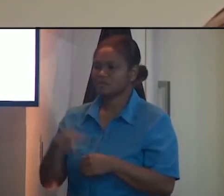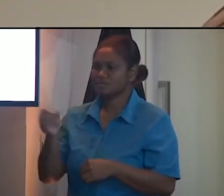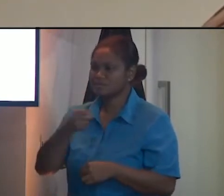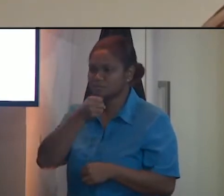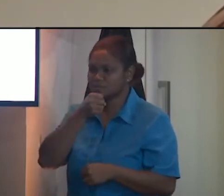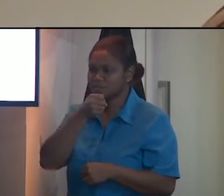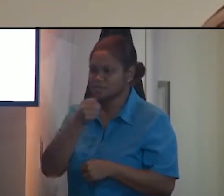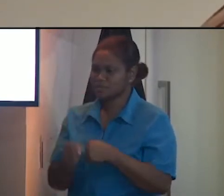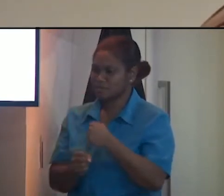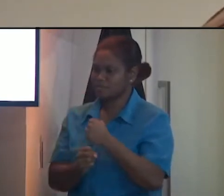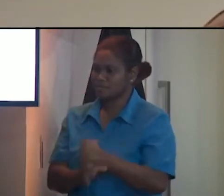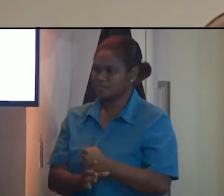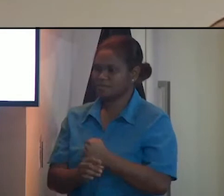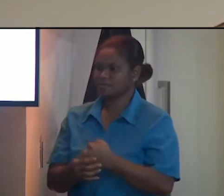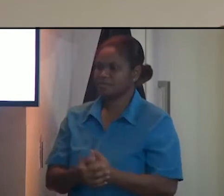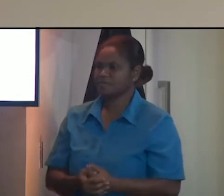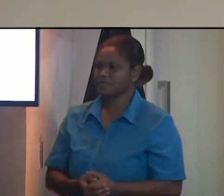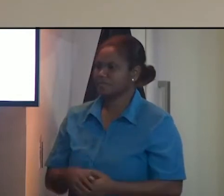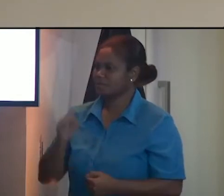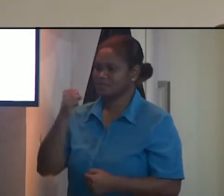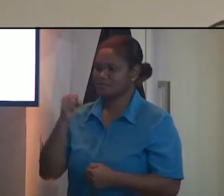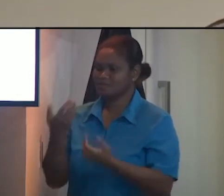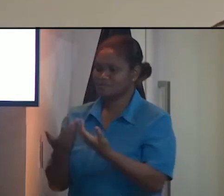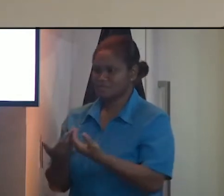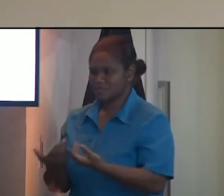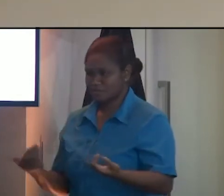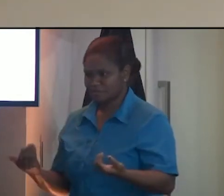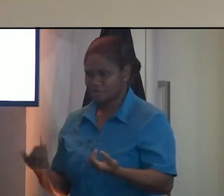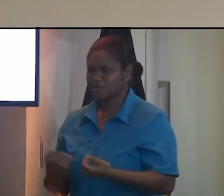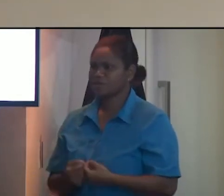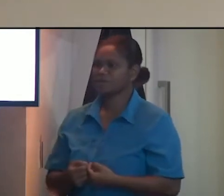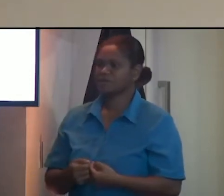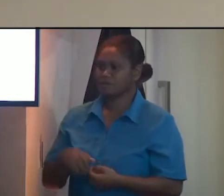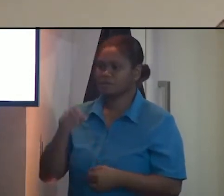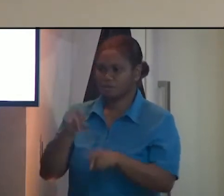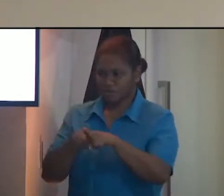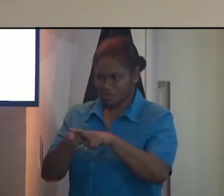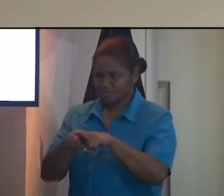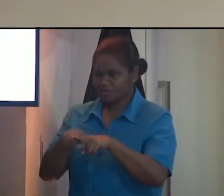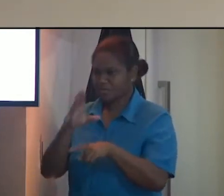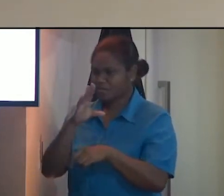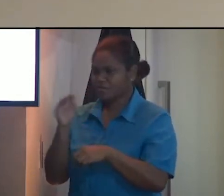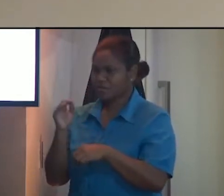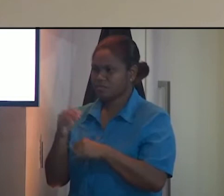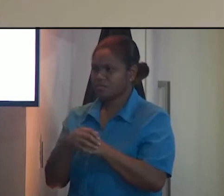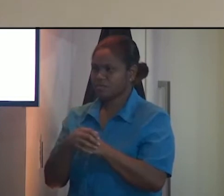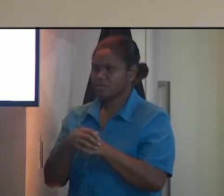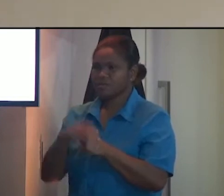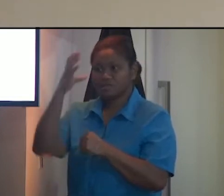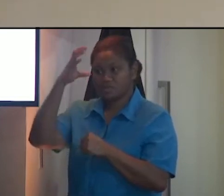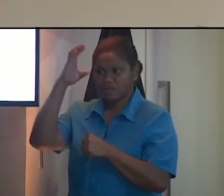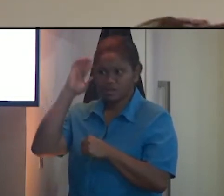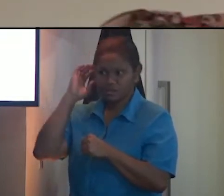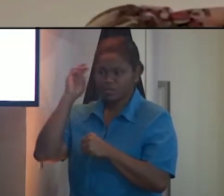it's not far from our soil or from the mainland of PNG that we can learn from. And even in Motu Koita, where